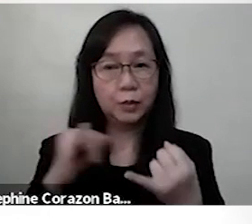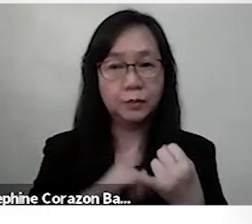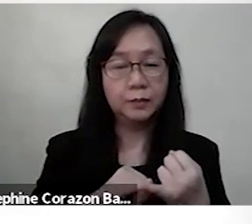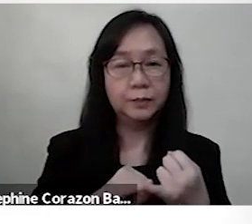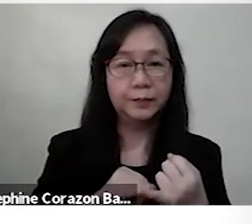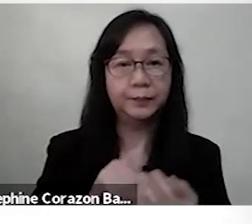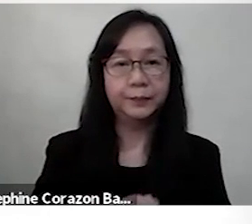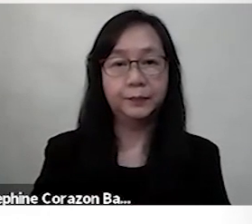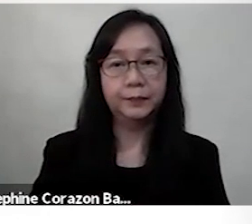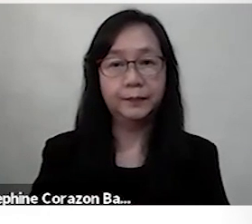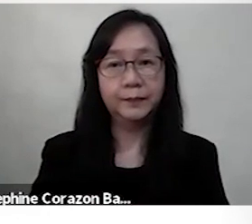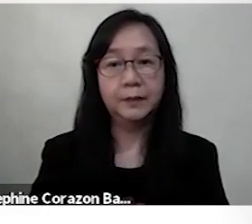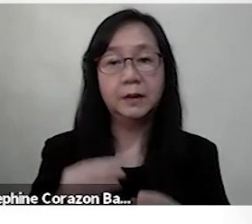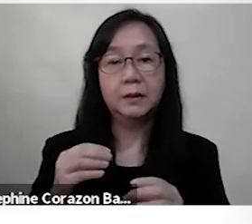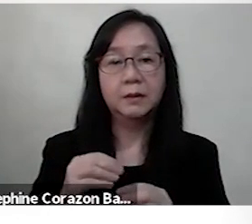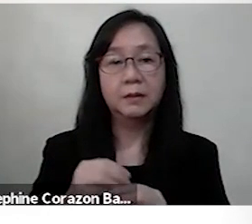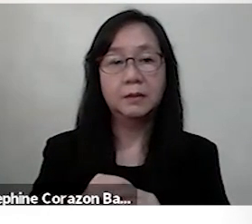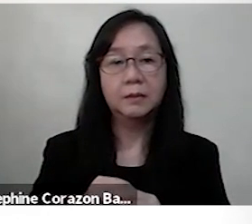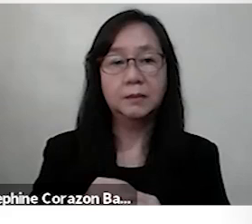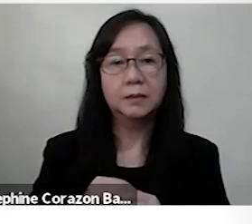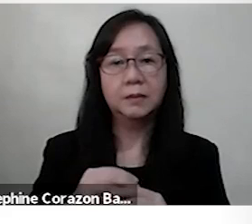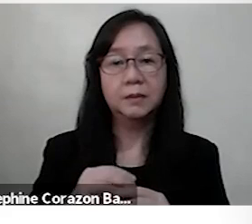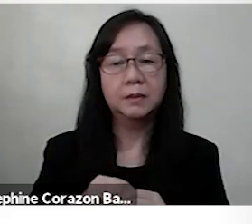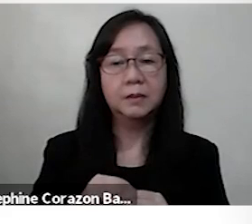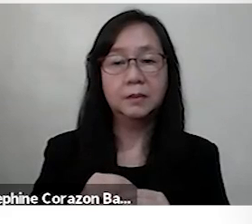call joint alternative report? Because